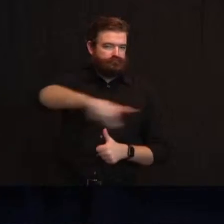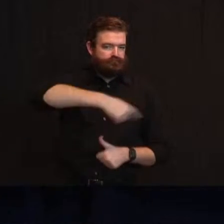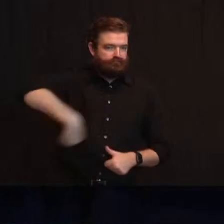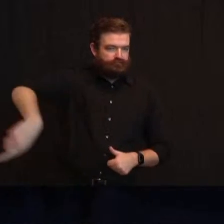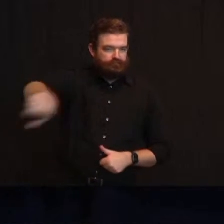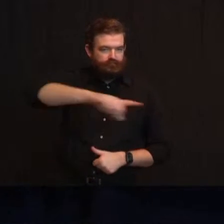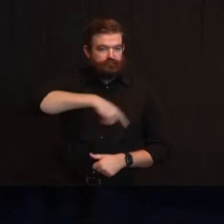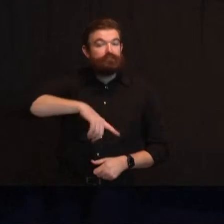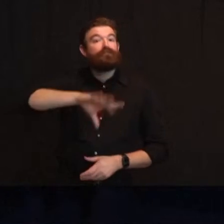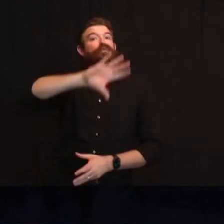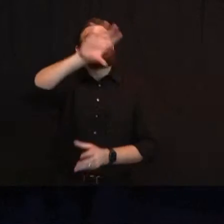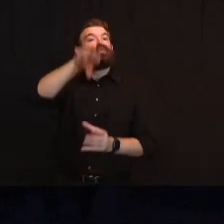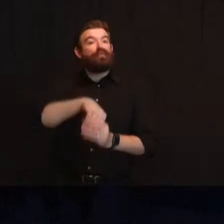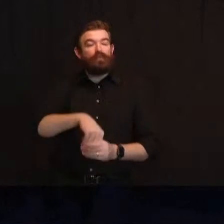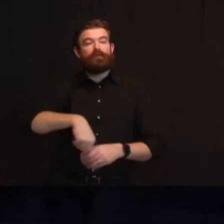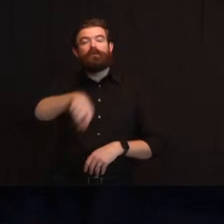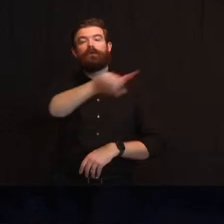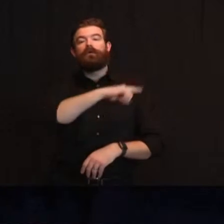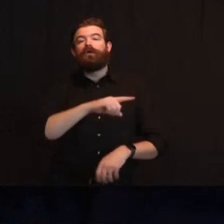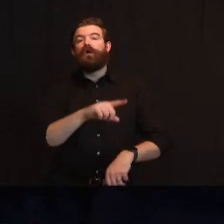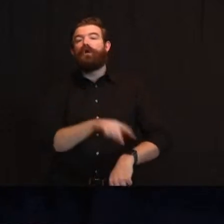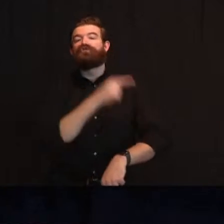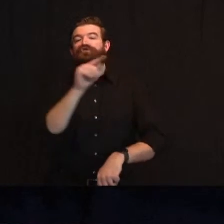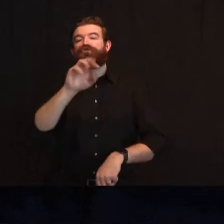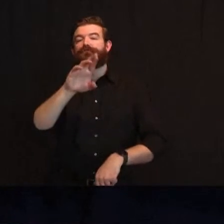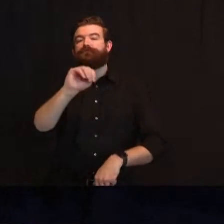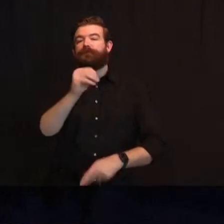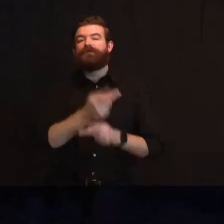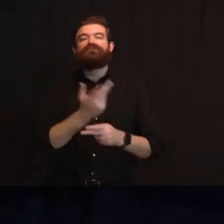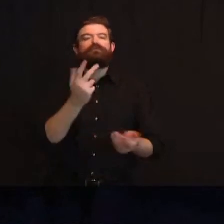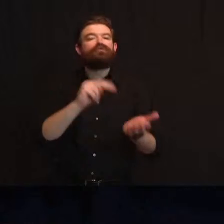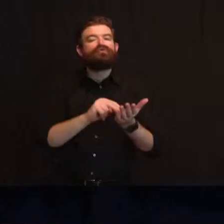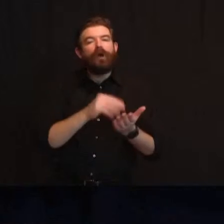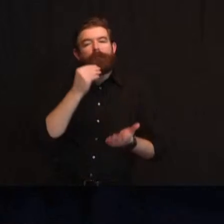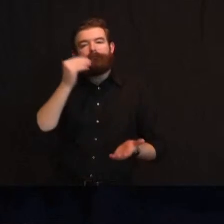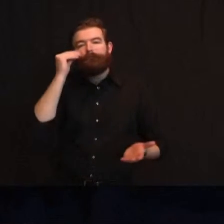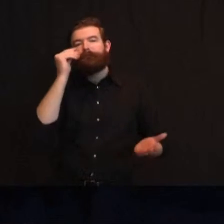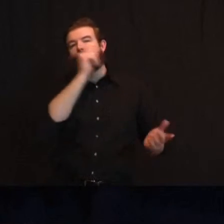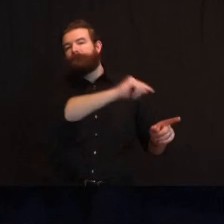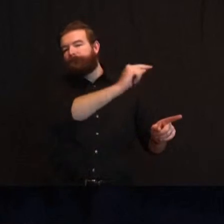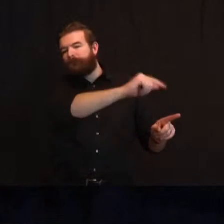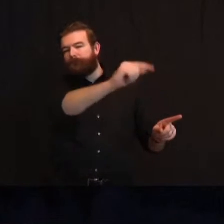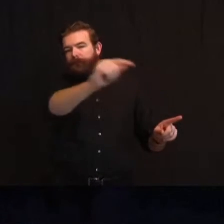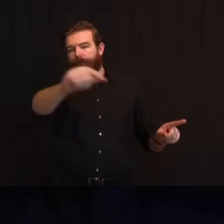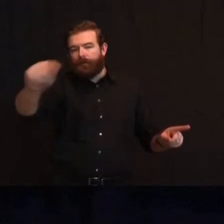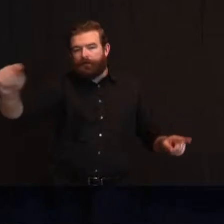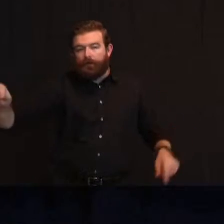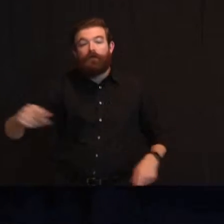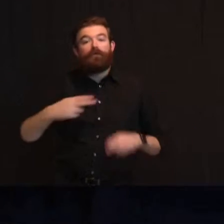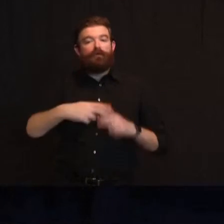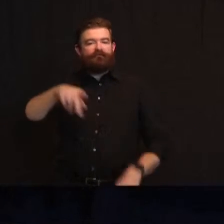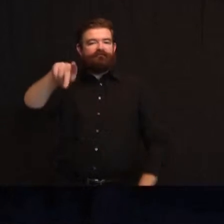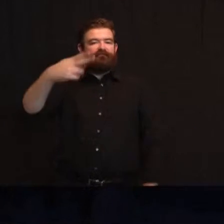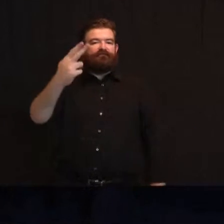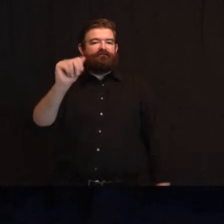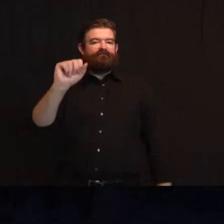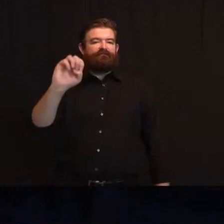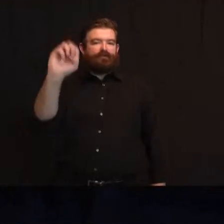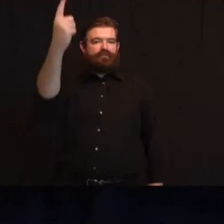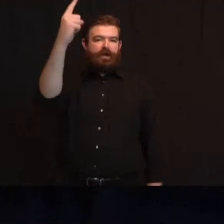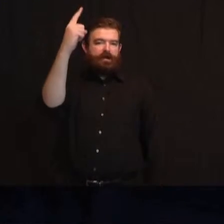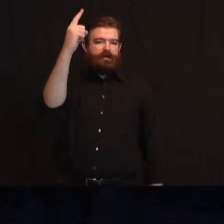Phase 1A is expected to start this month with some limited doses for hospital-based workers